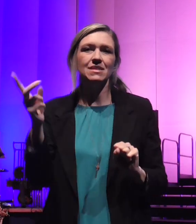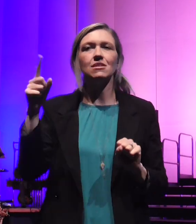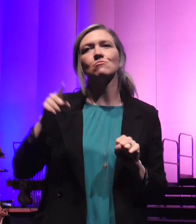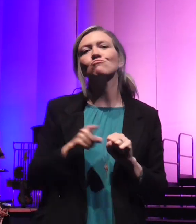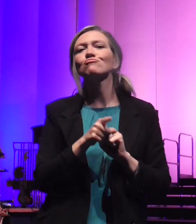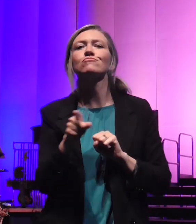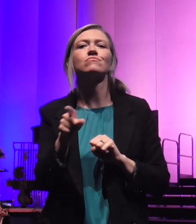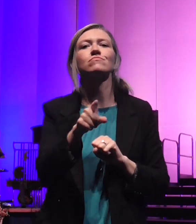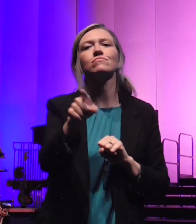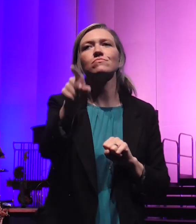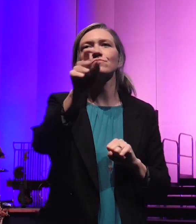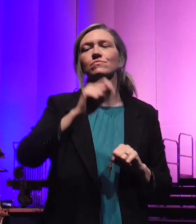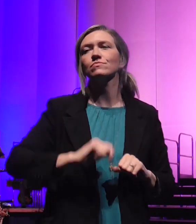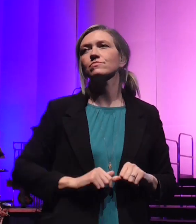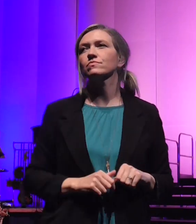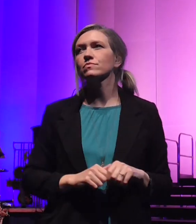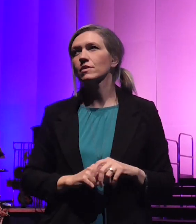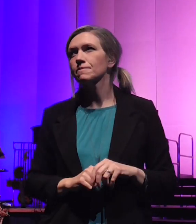see.